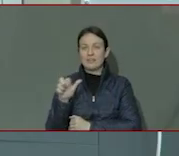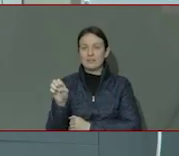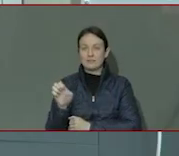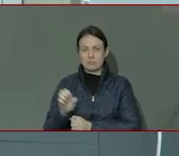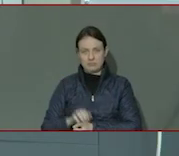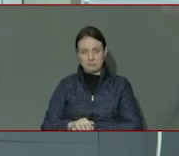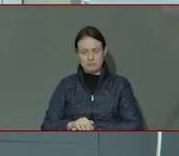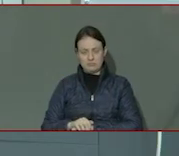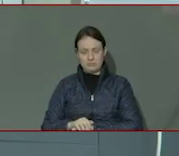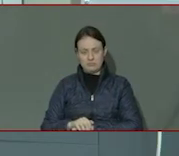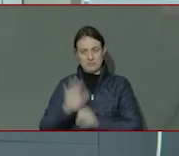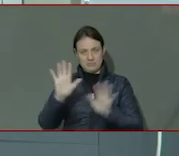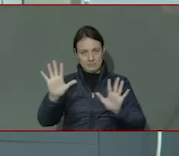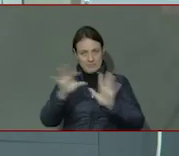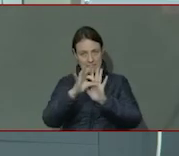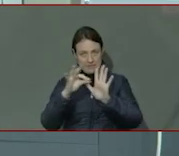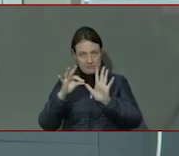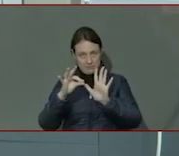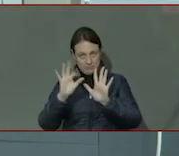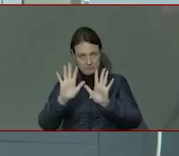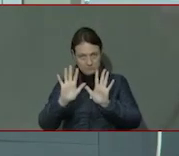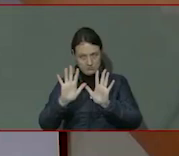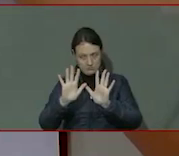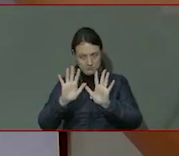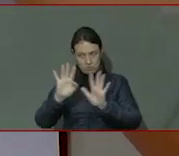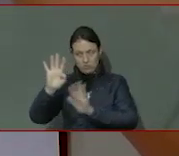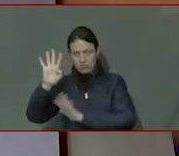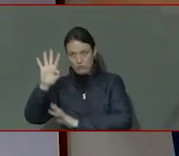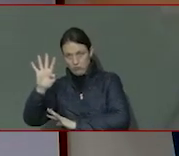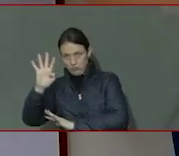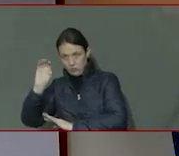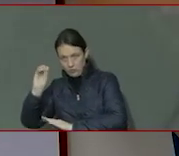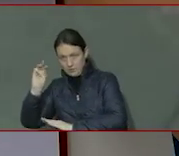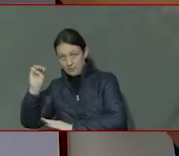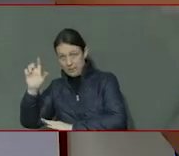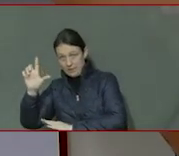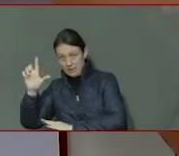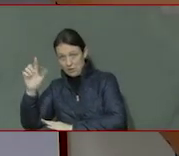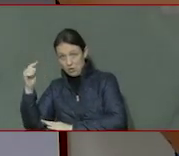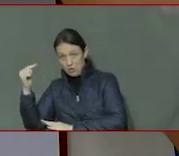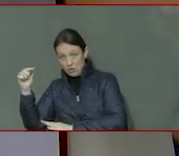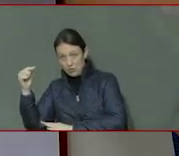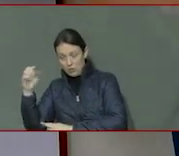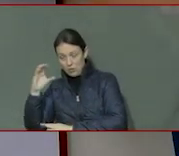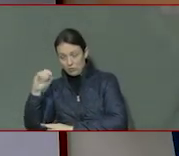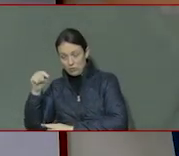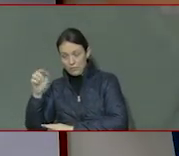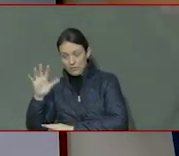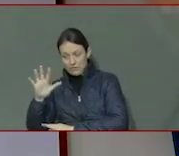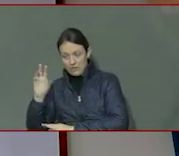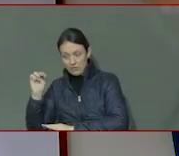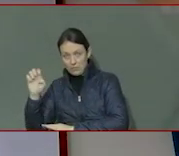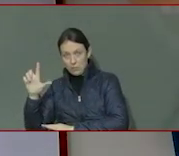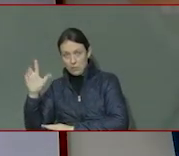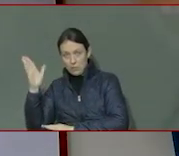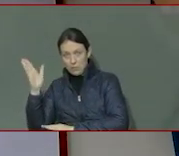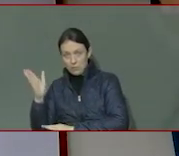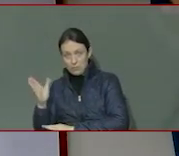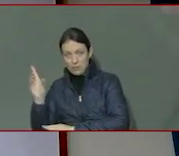sentence. 40 milliliters of a 0.5 moles per decimeters